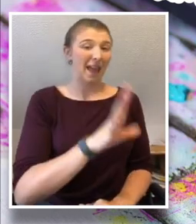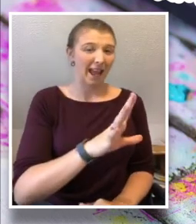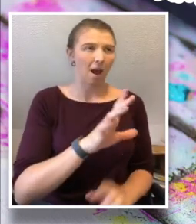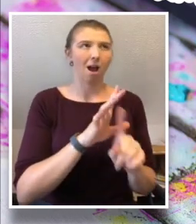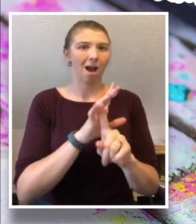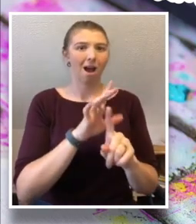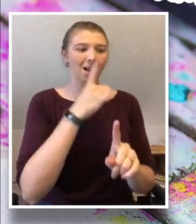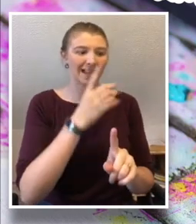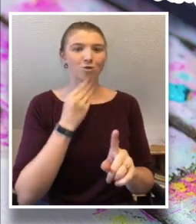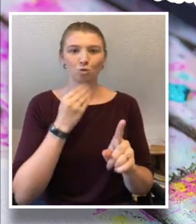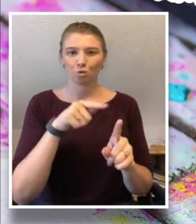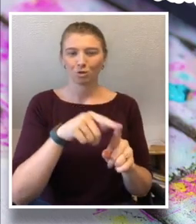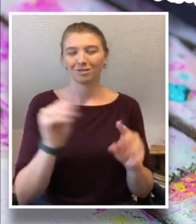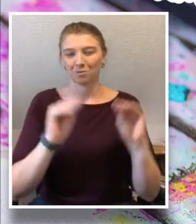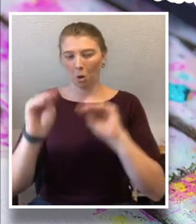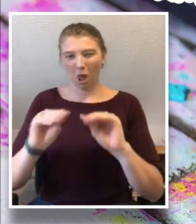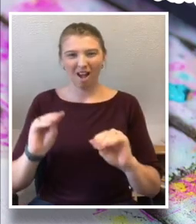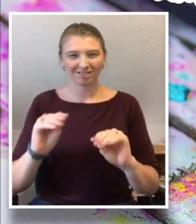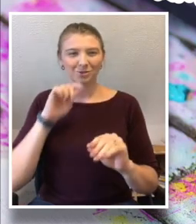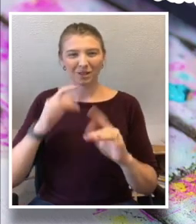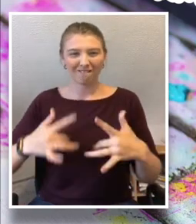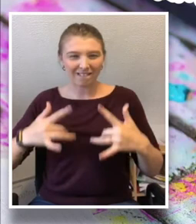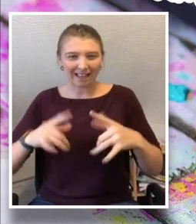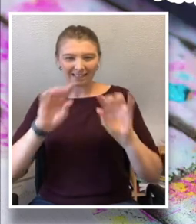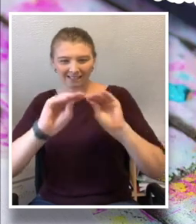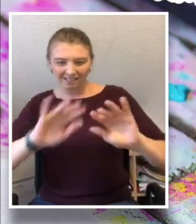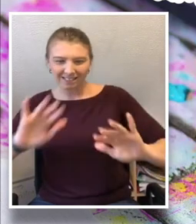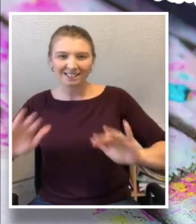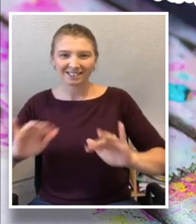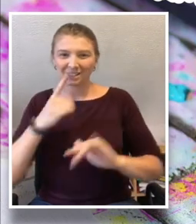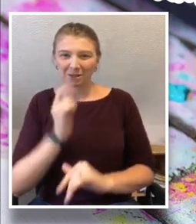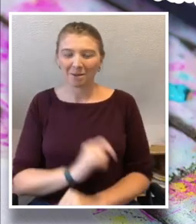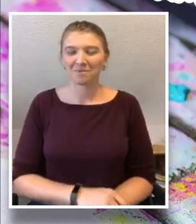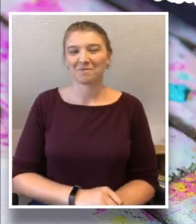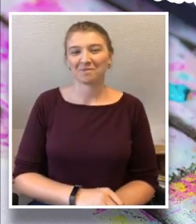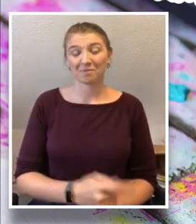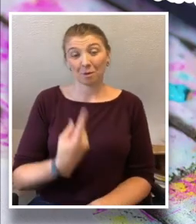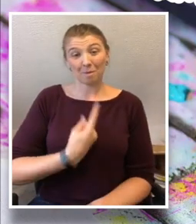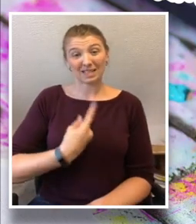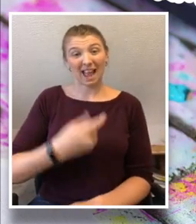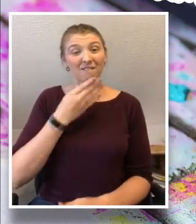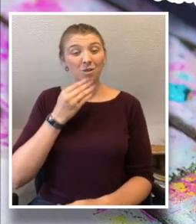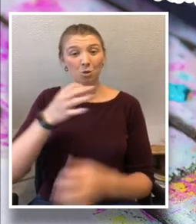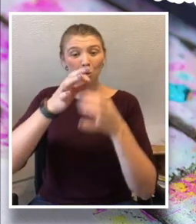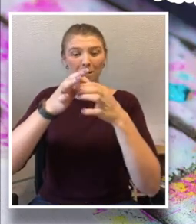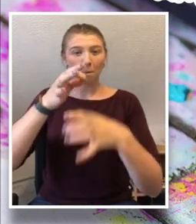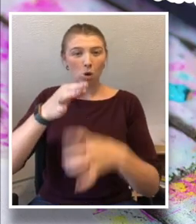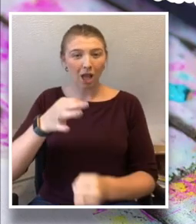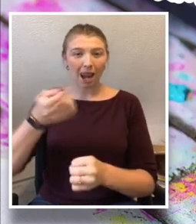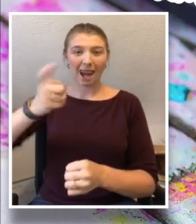a textured rainbow collage. Now, I've used things like bottle lids and cut